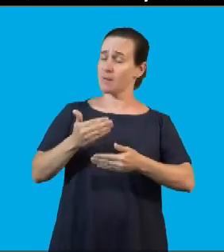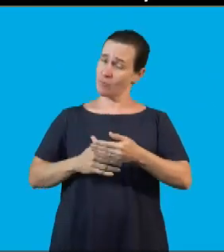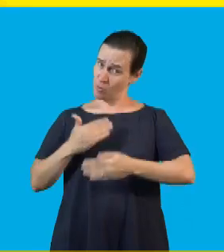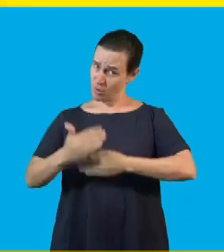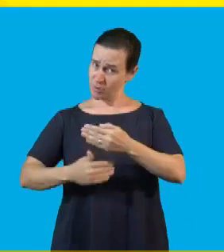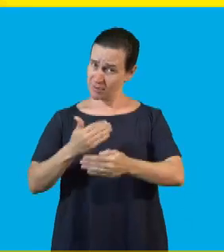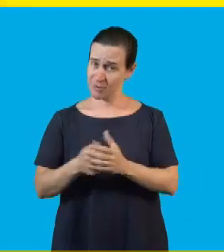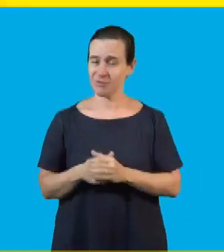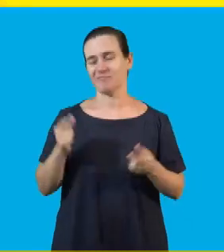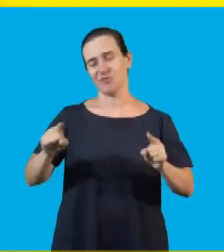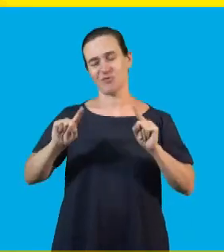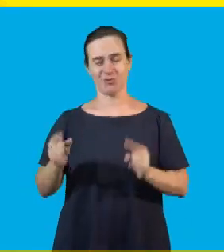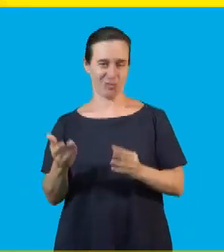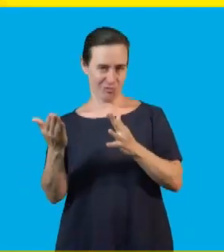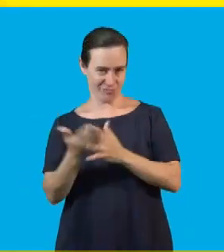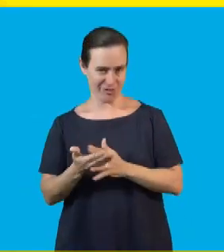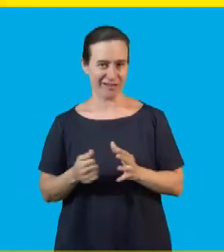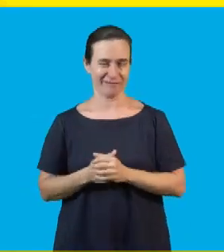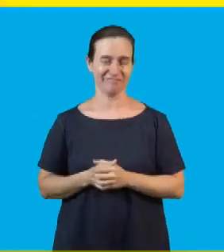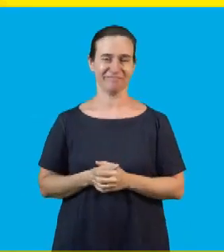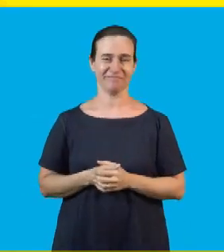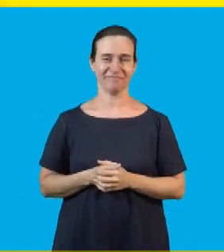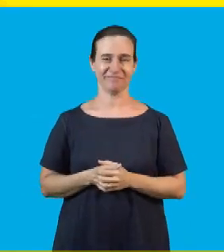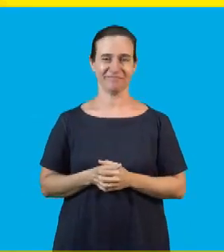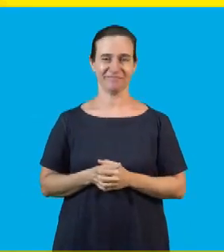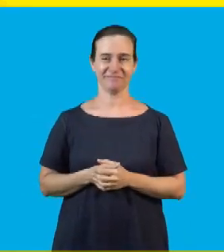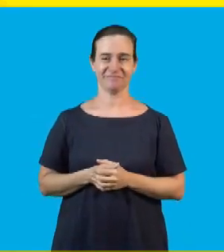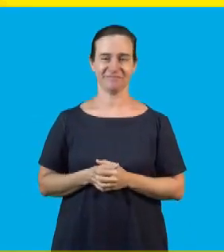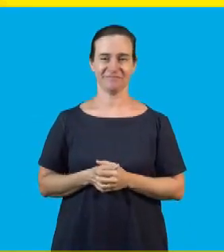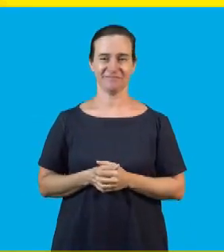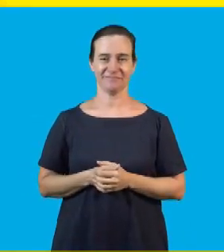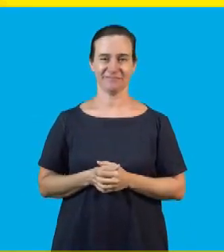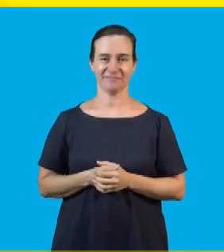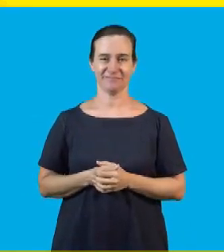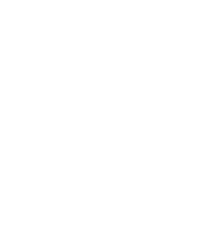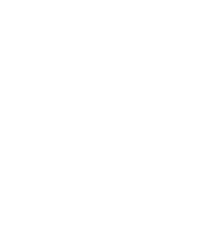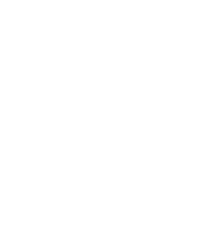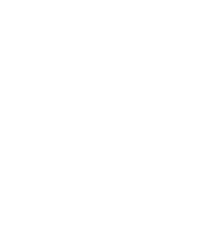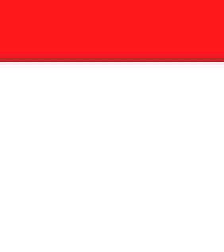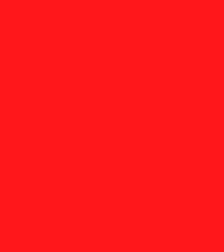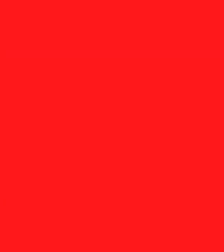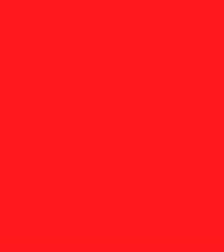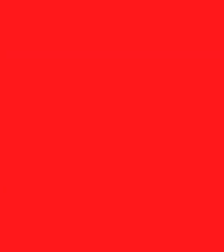discussion. Now, before we continue with our lesson, let's go for a quick ad break. Grade 12s.